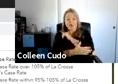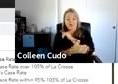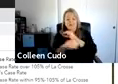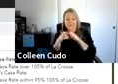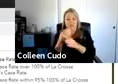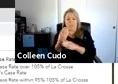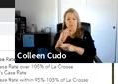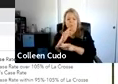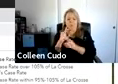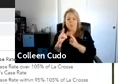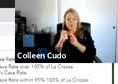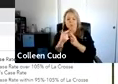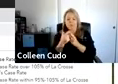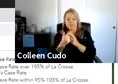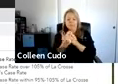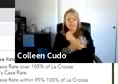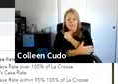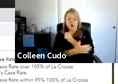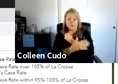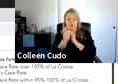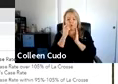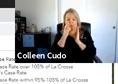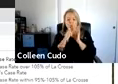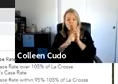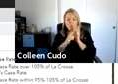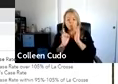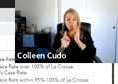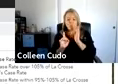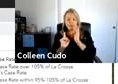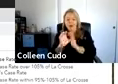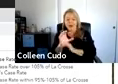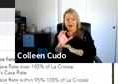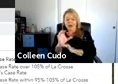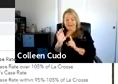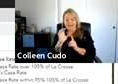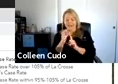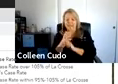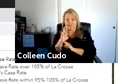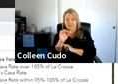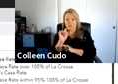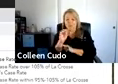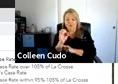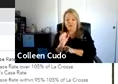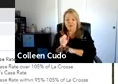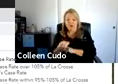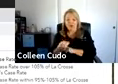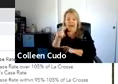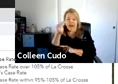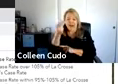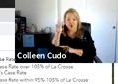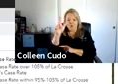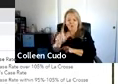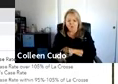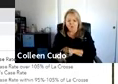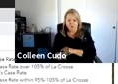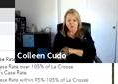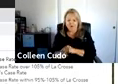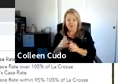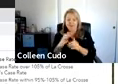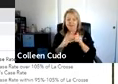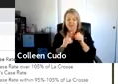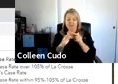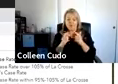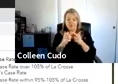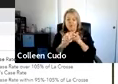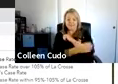is La Crosse County, and you can tell where case rates are higher or lower than La Crosse County.